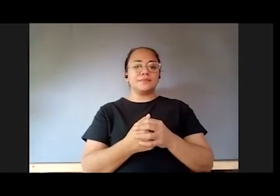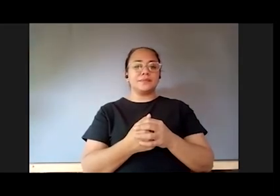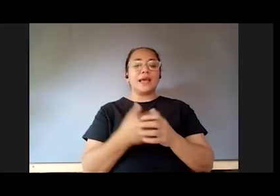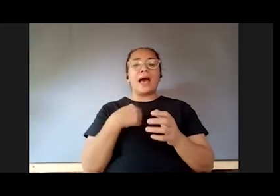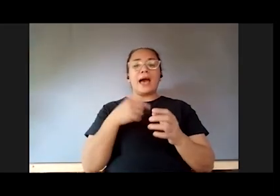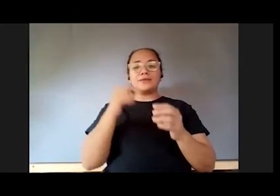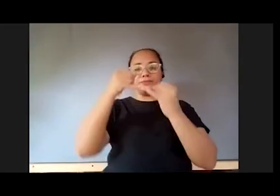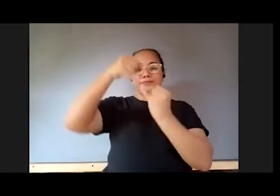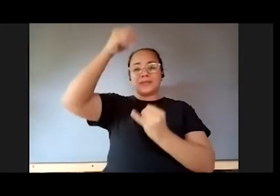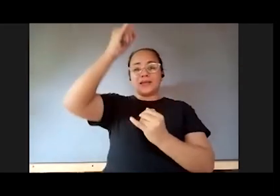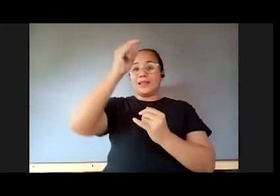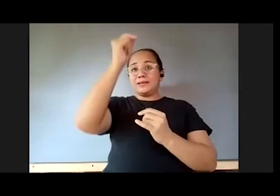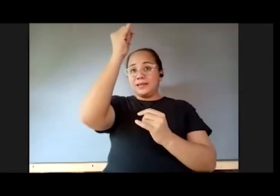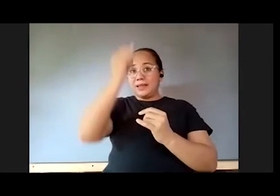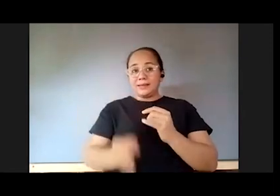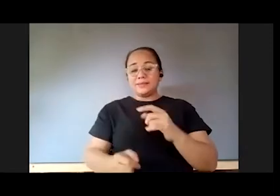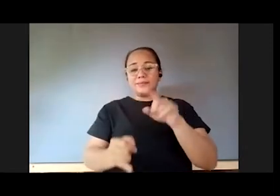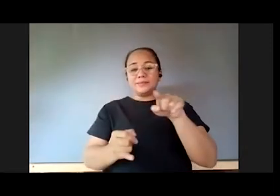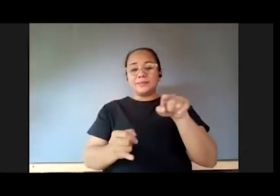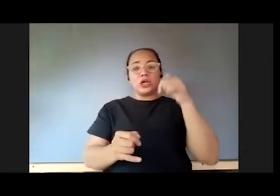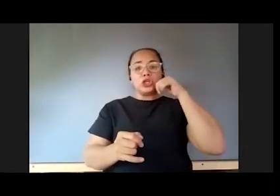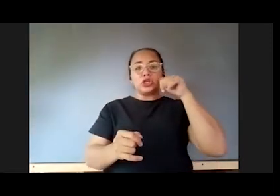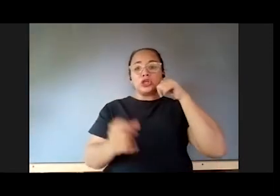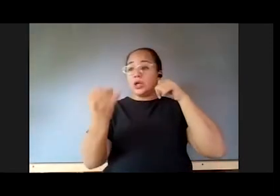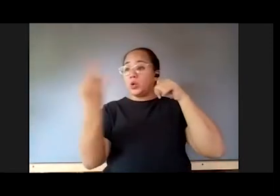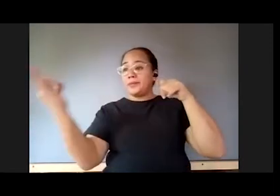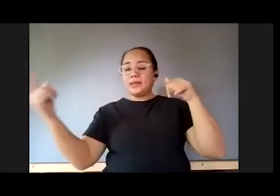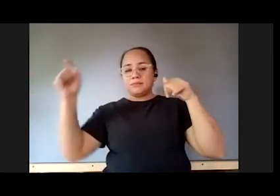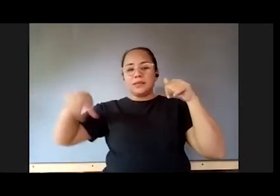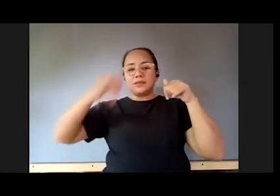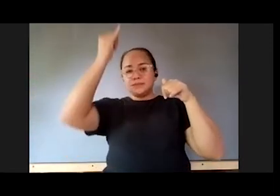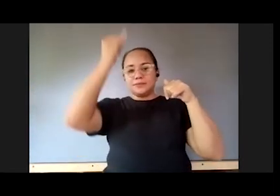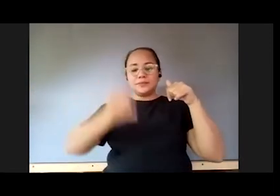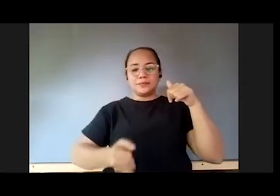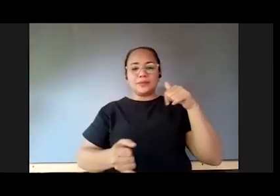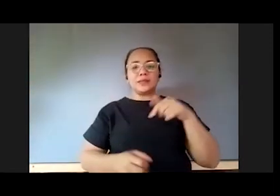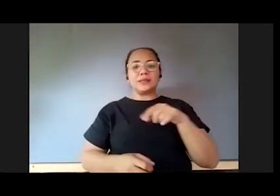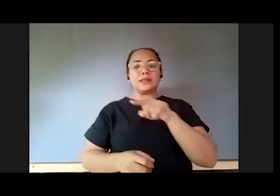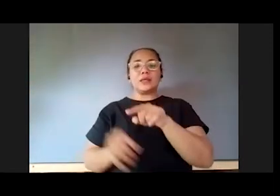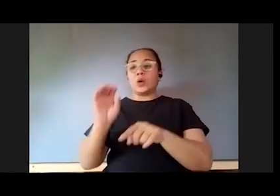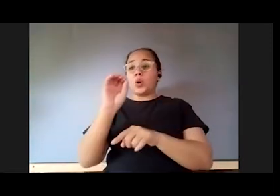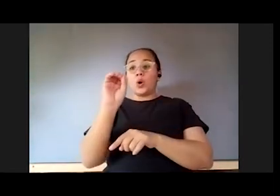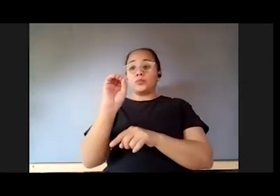girl and how many, and then object should be changed to predicate.